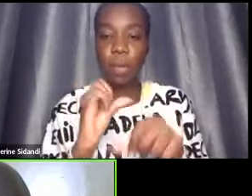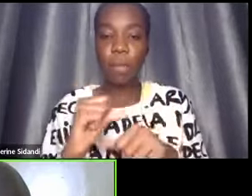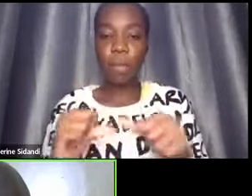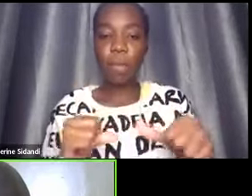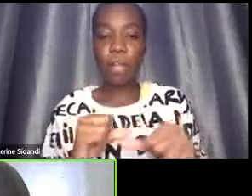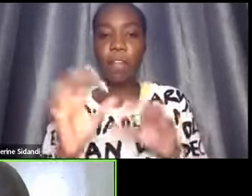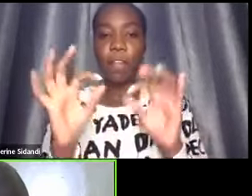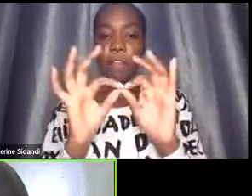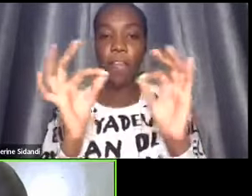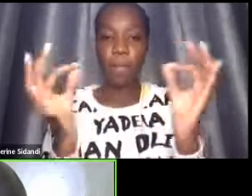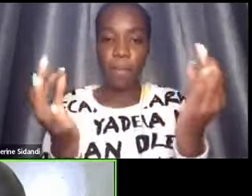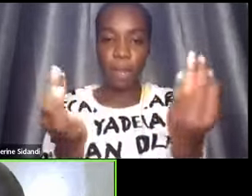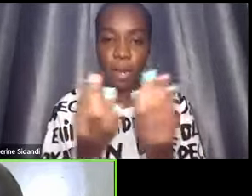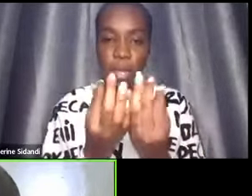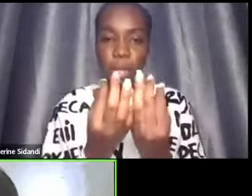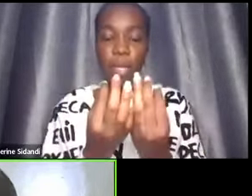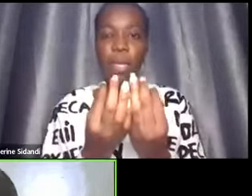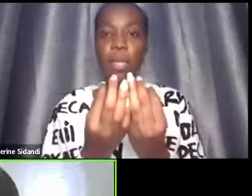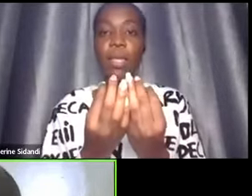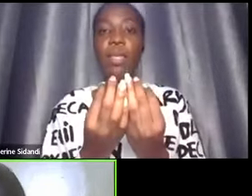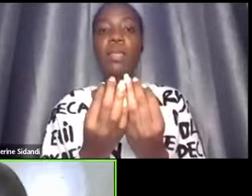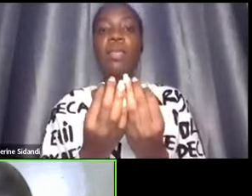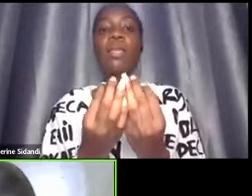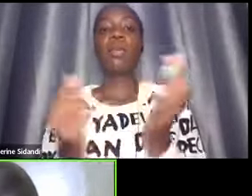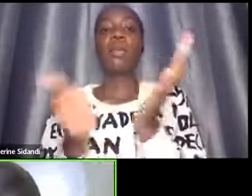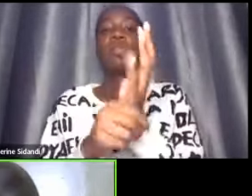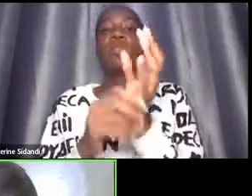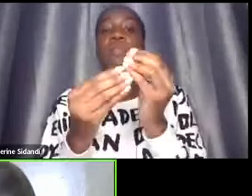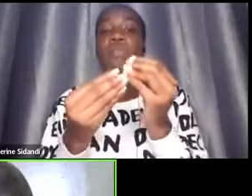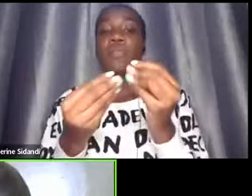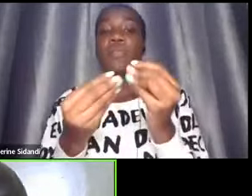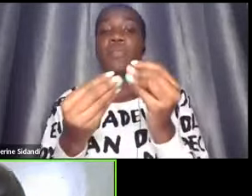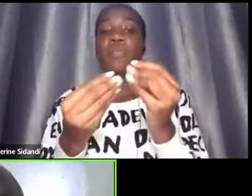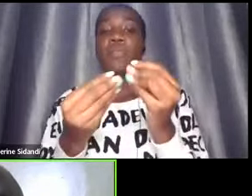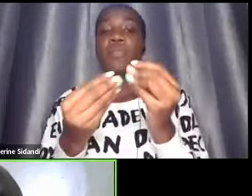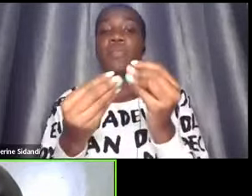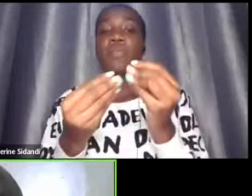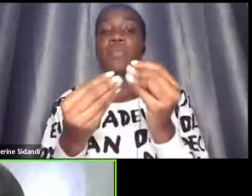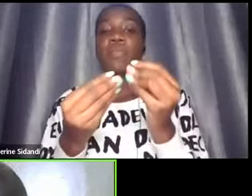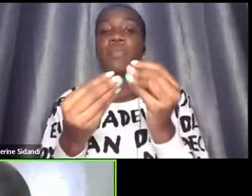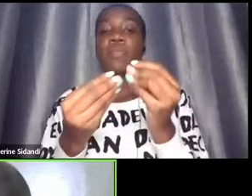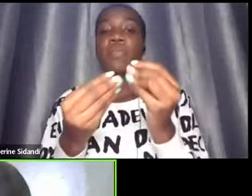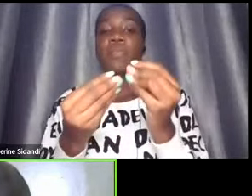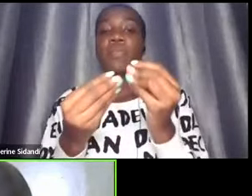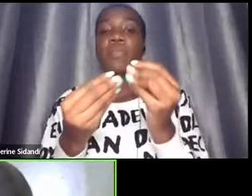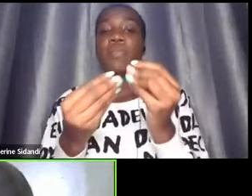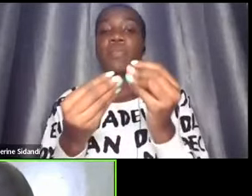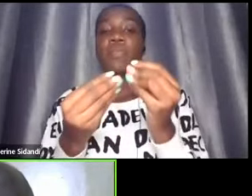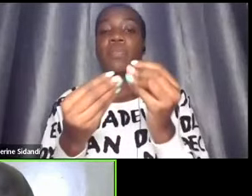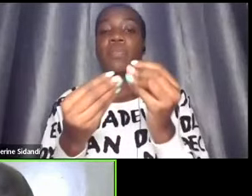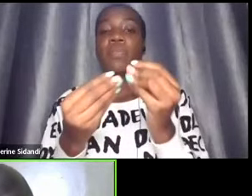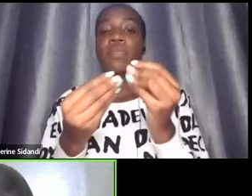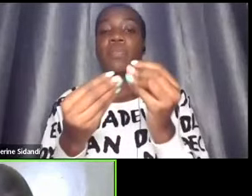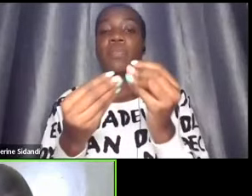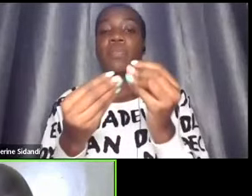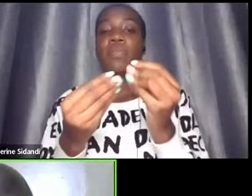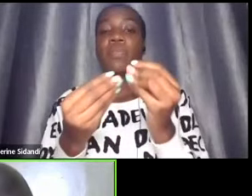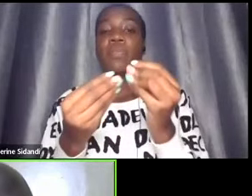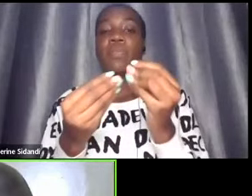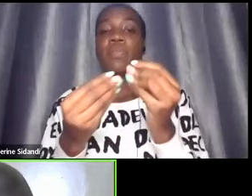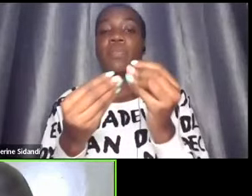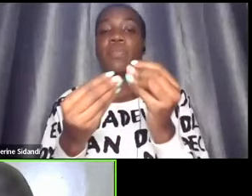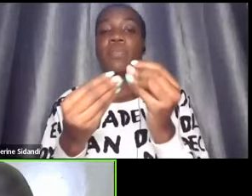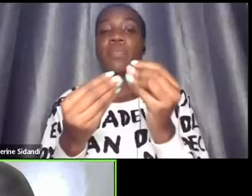family mediation, we know that when people either are separating or divorcing, there are different emotional stages, and there's a way we handle